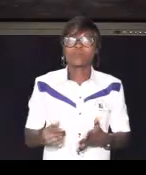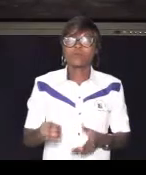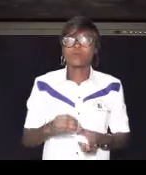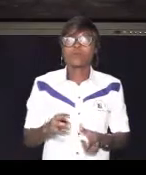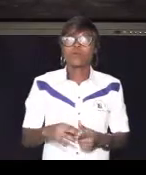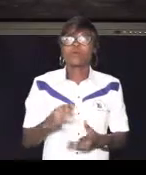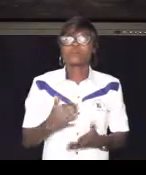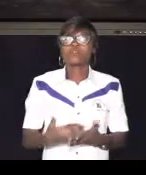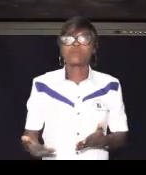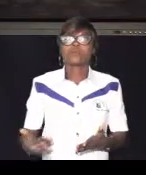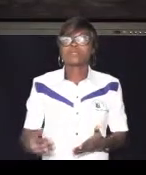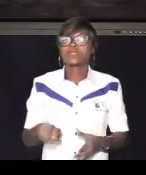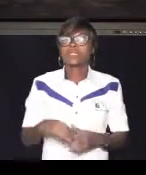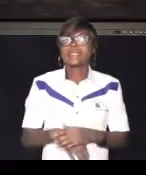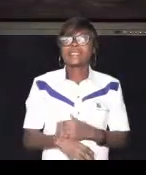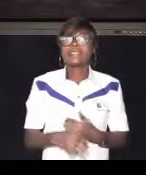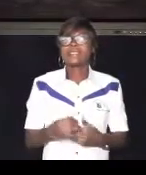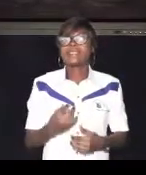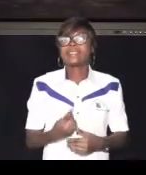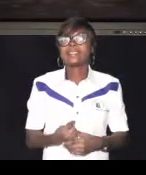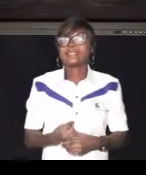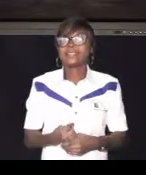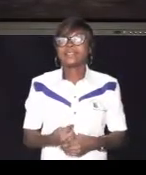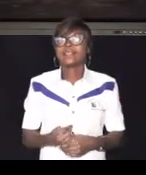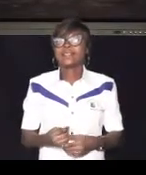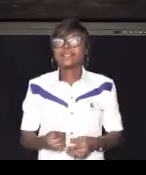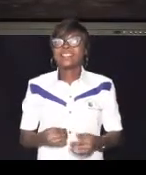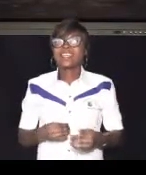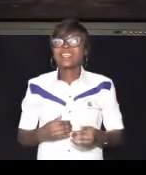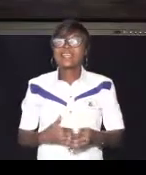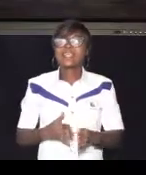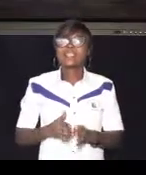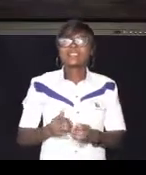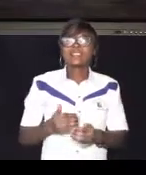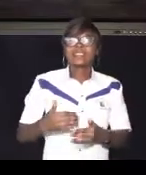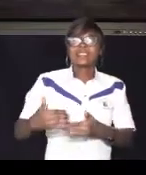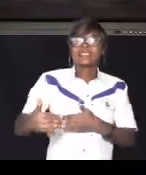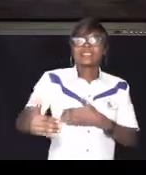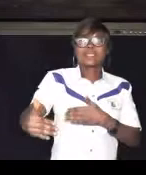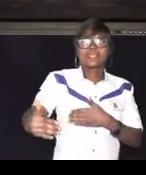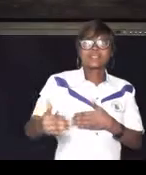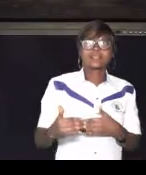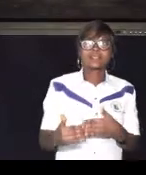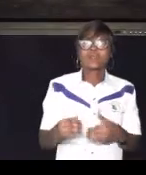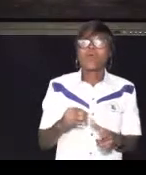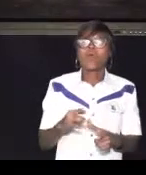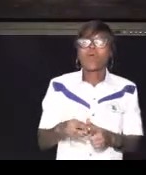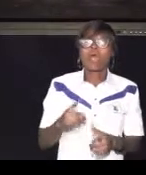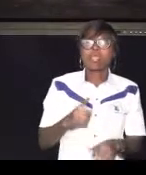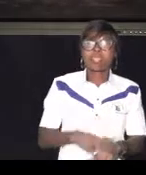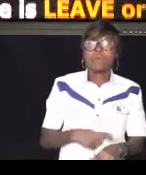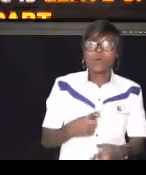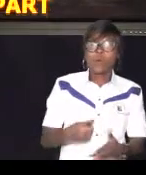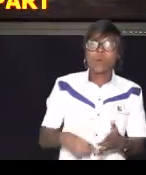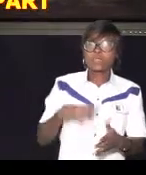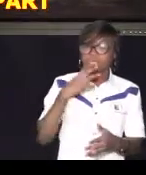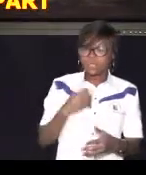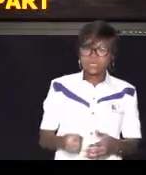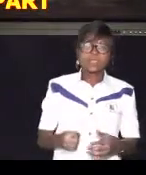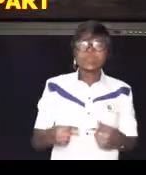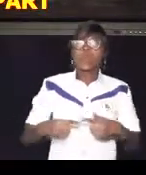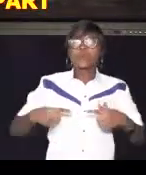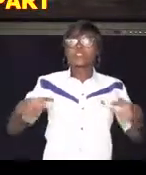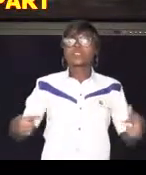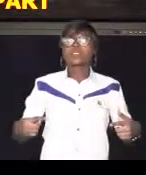time. Come near or nearer to someone or something in distance or time. And what